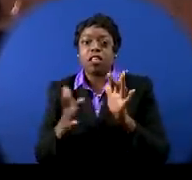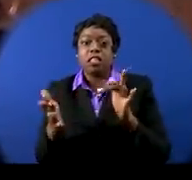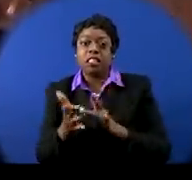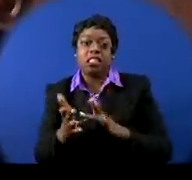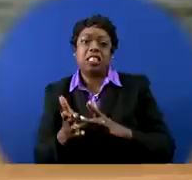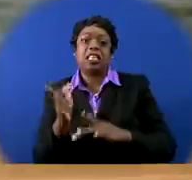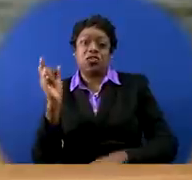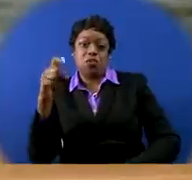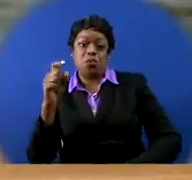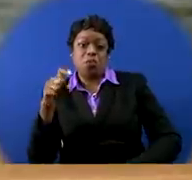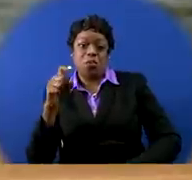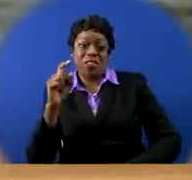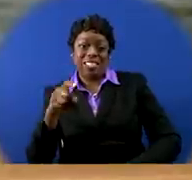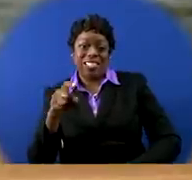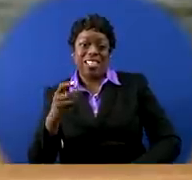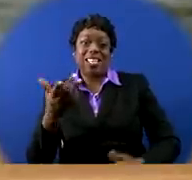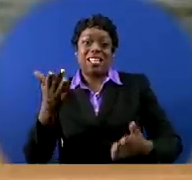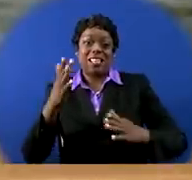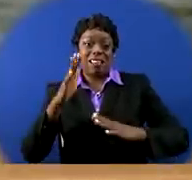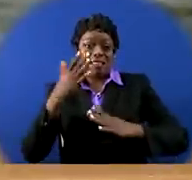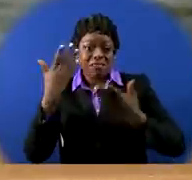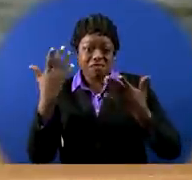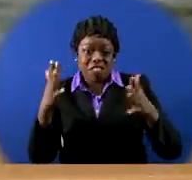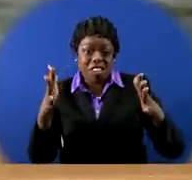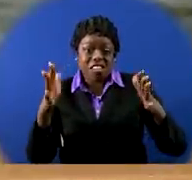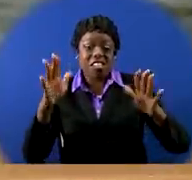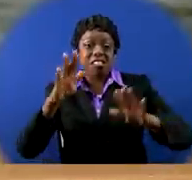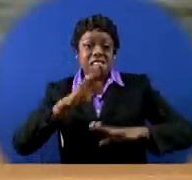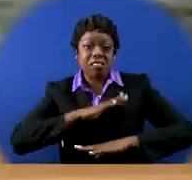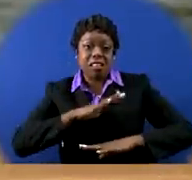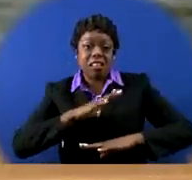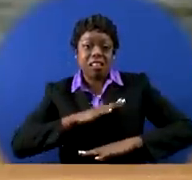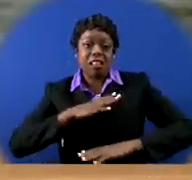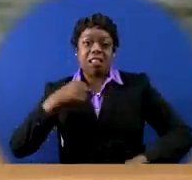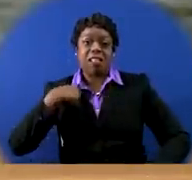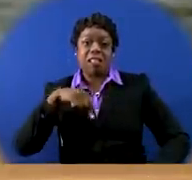was necessary to completely redeem us.